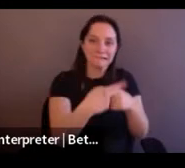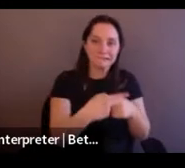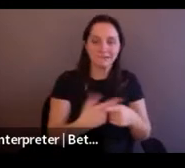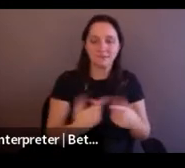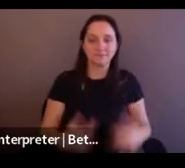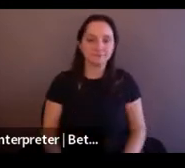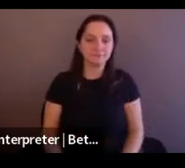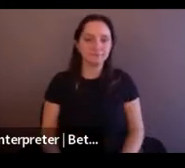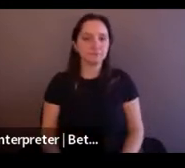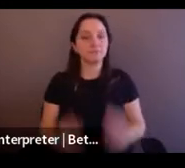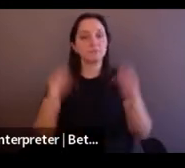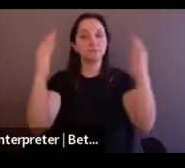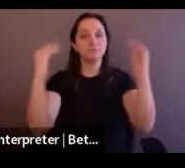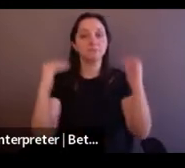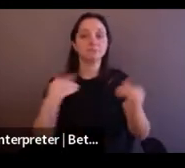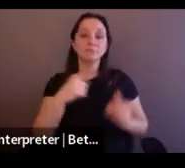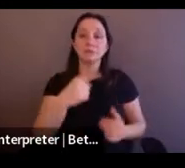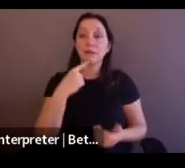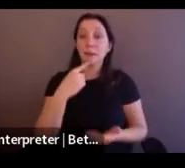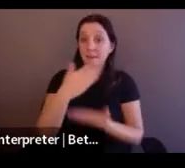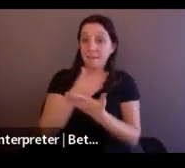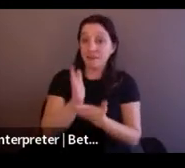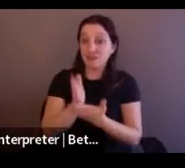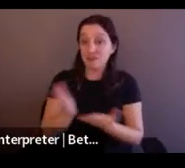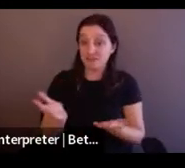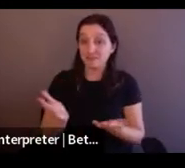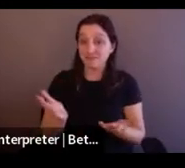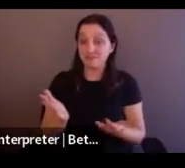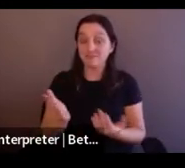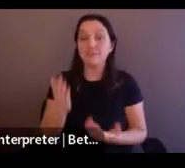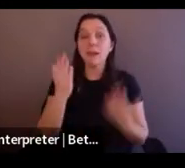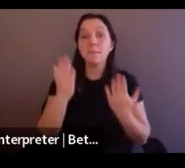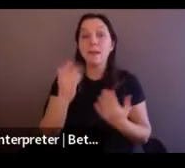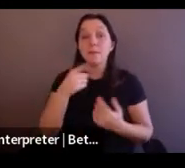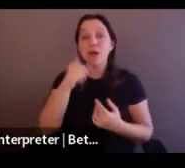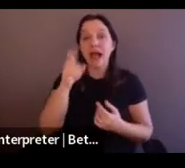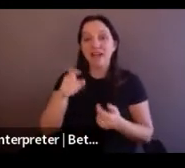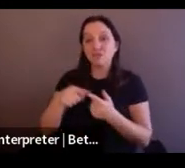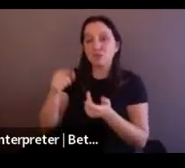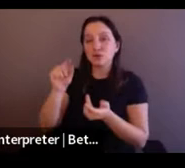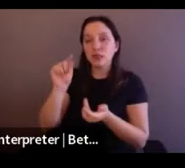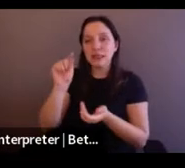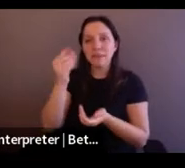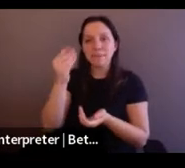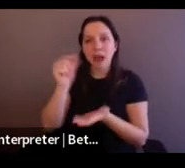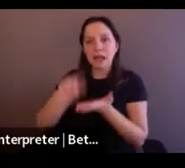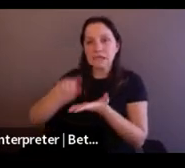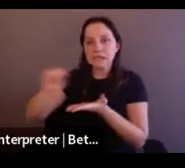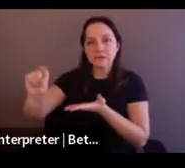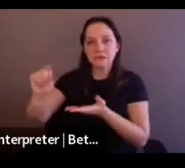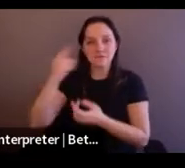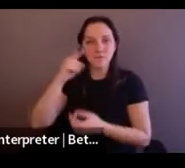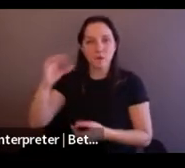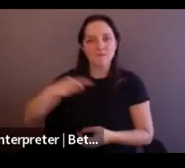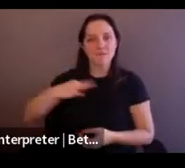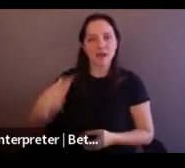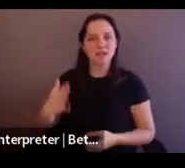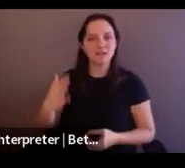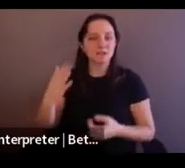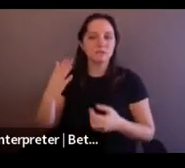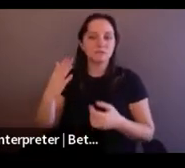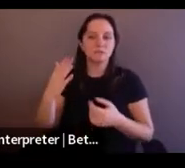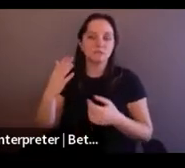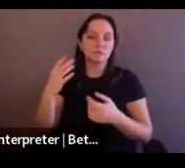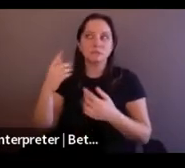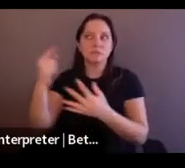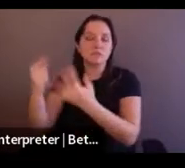budget. If it's a volunteer activity that requires some sort of a budget, you want to really be clear on that from the start. And if